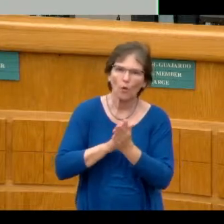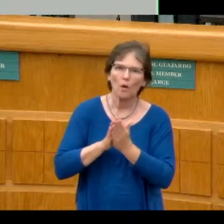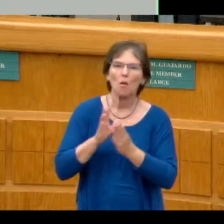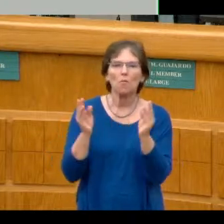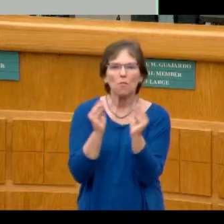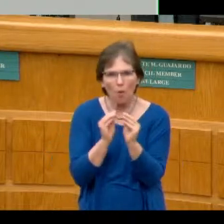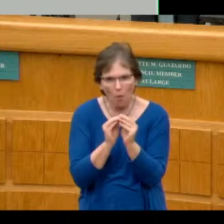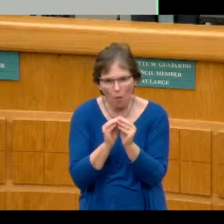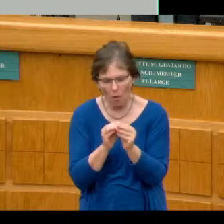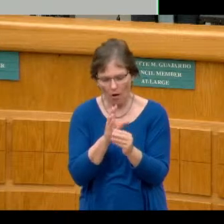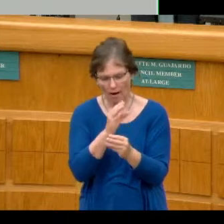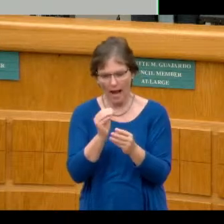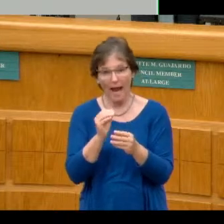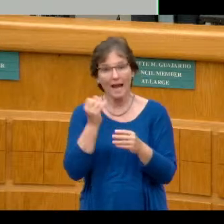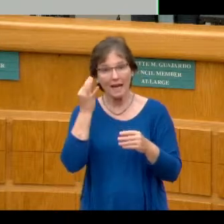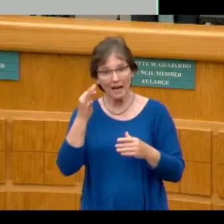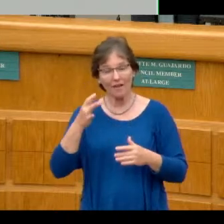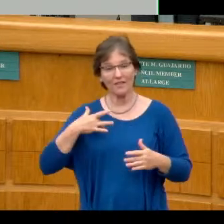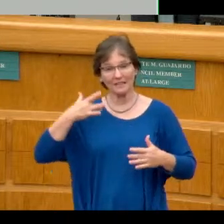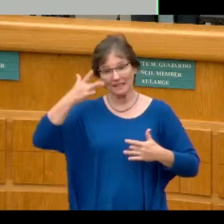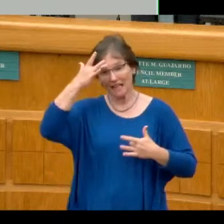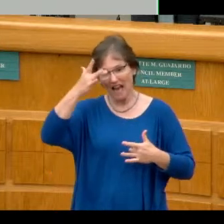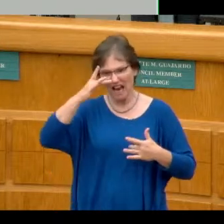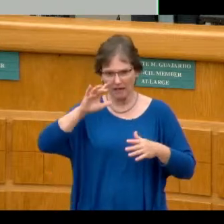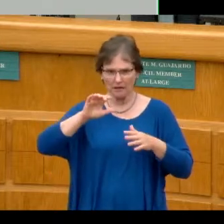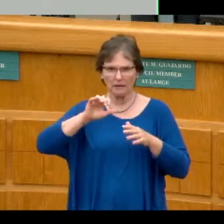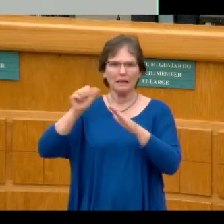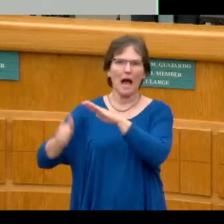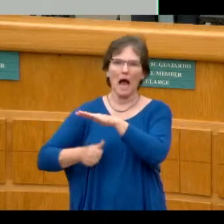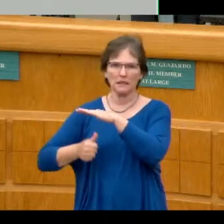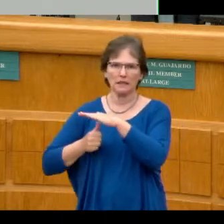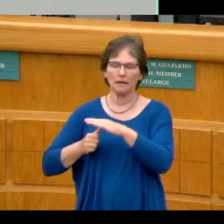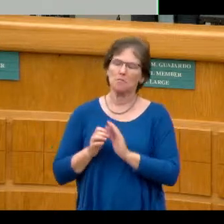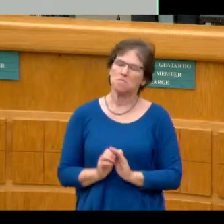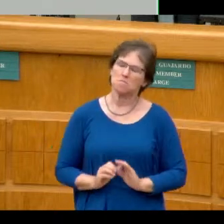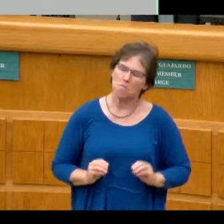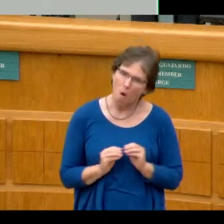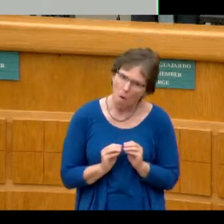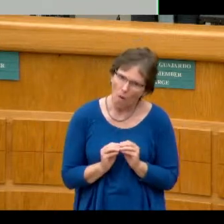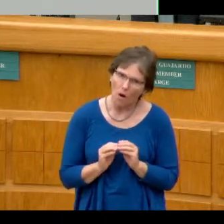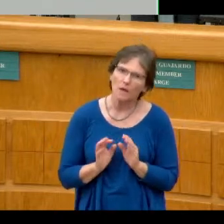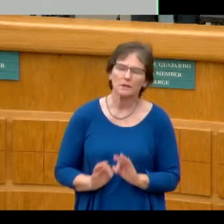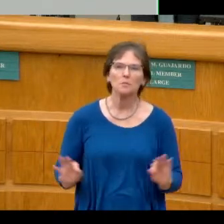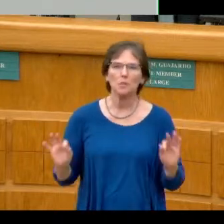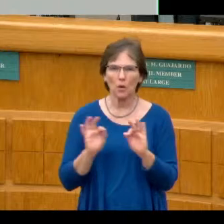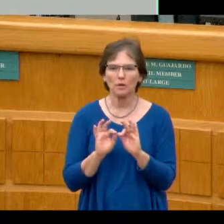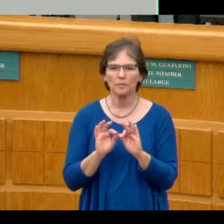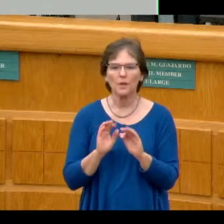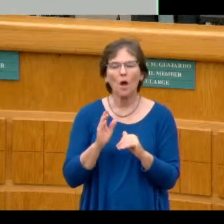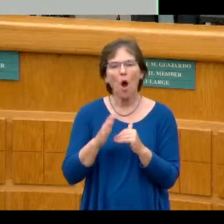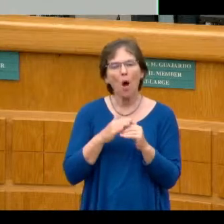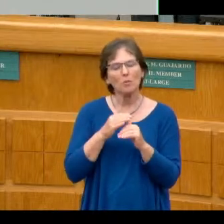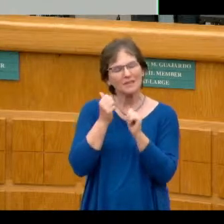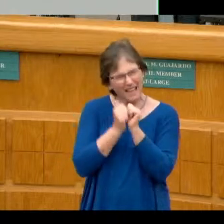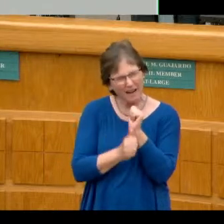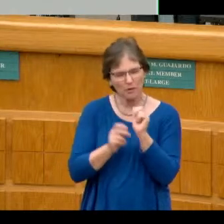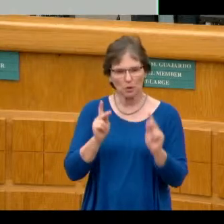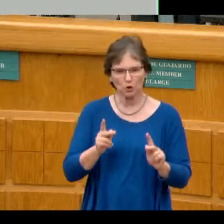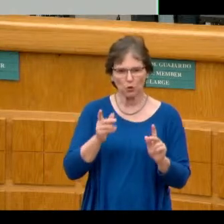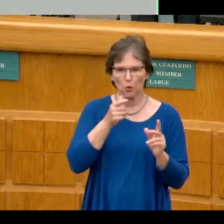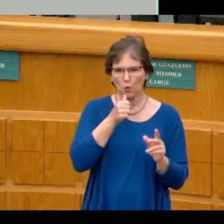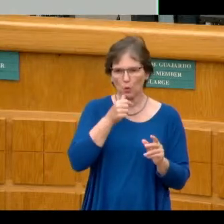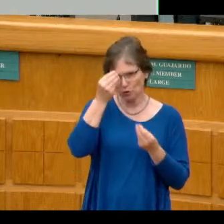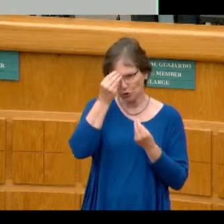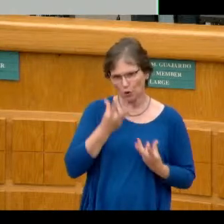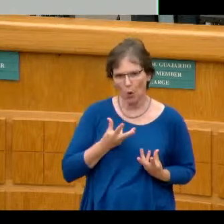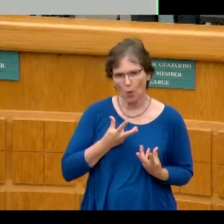that you take off your mask or you social distance less. It's because we have these higher occupancies, to be able to keep these, we need to be more vigilant about